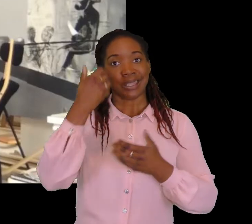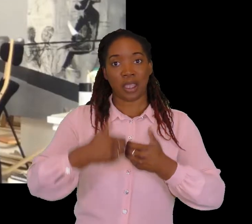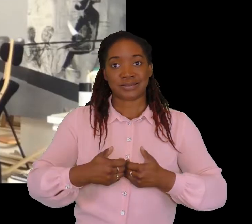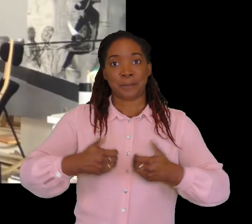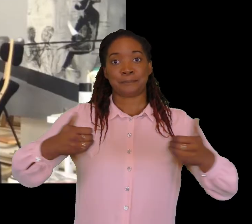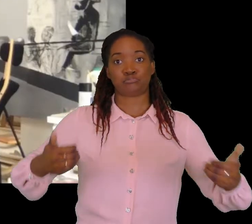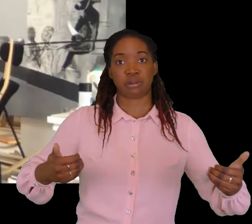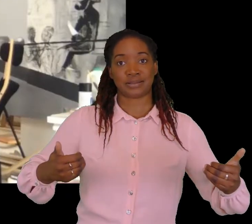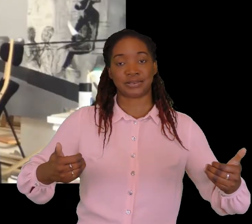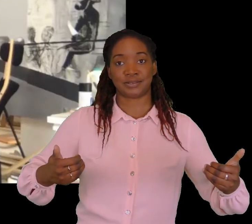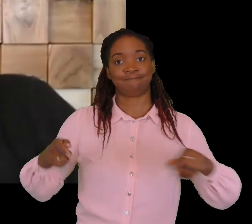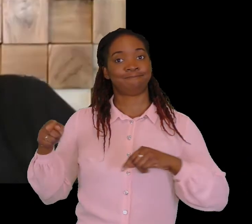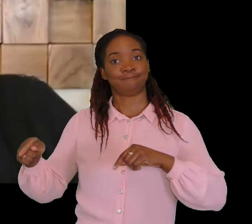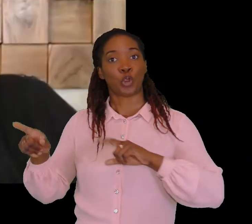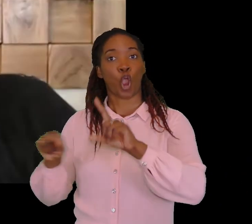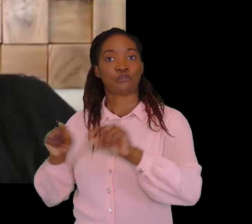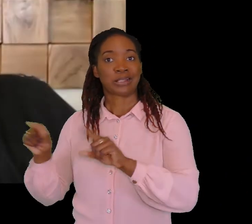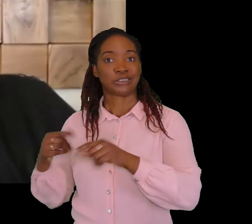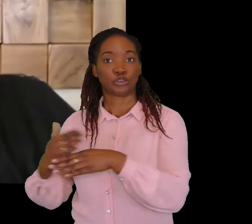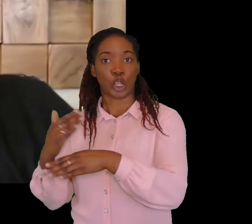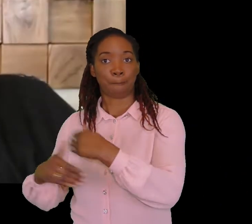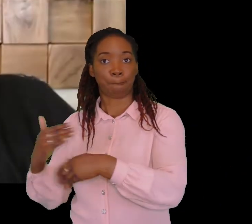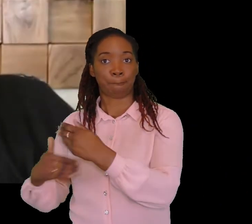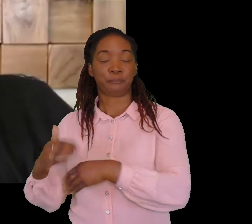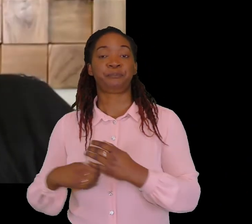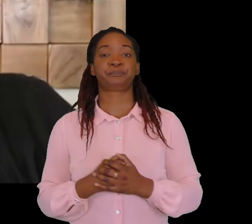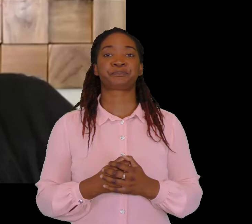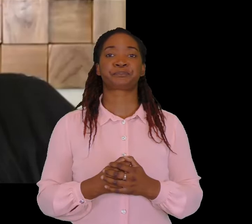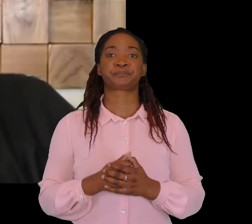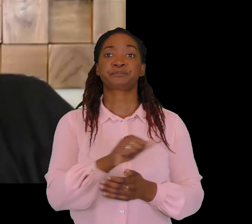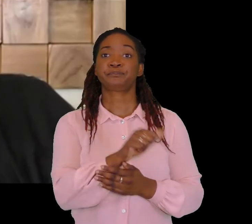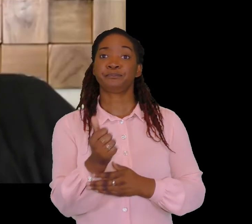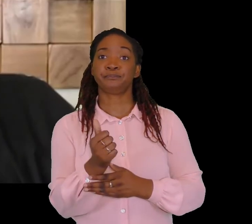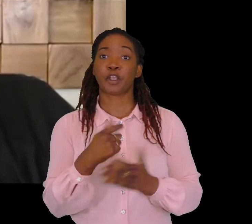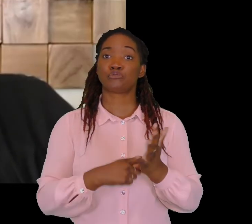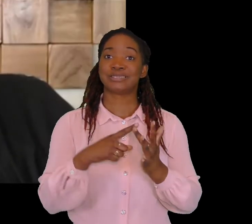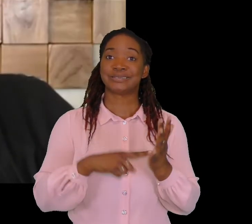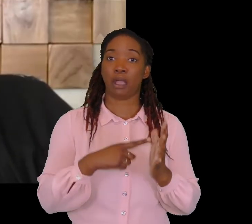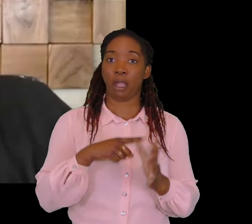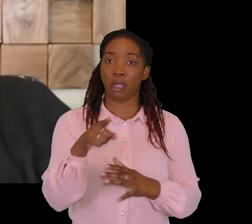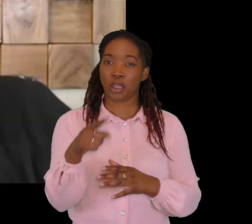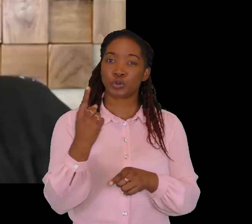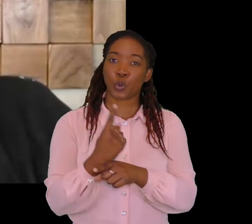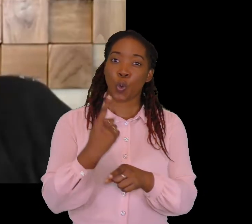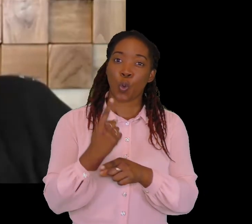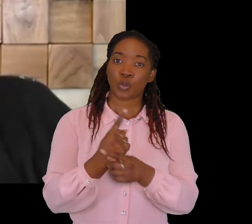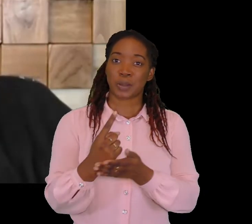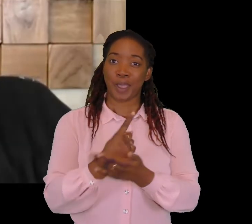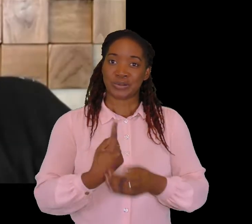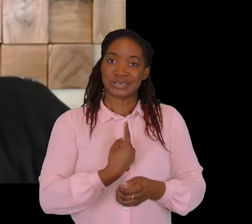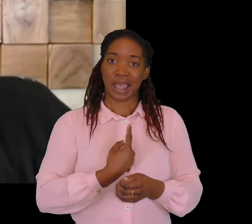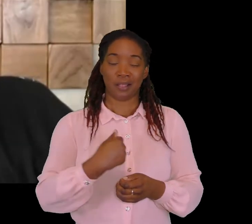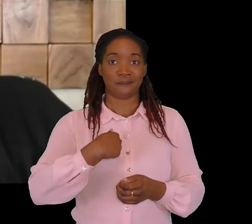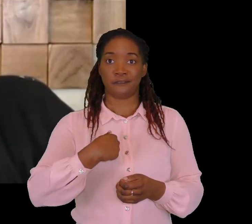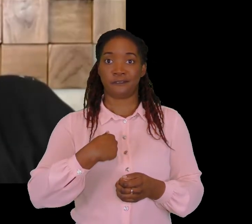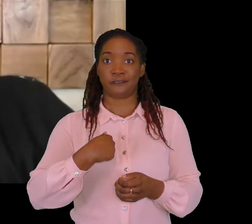practice. Thank you, Hassan. Rita, I mean, you talked about yourself as an accidental